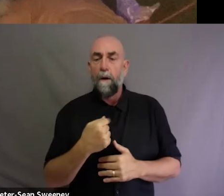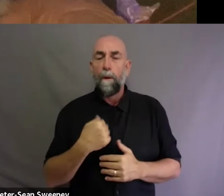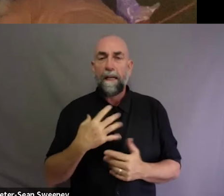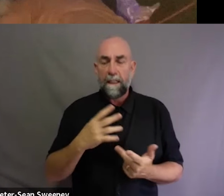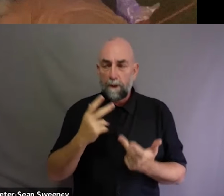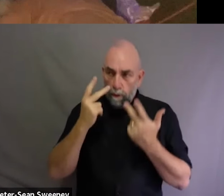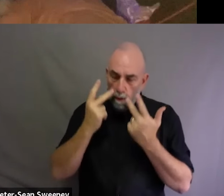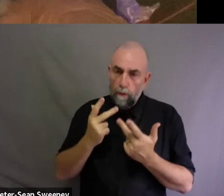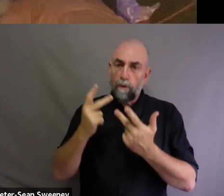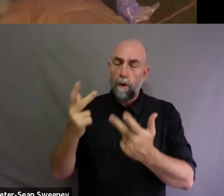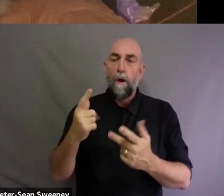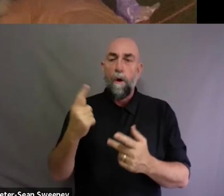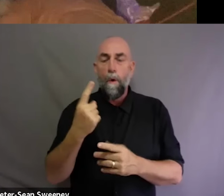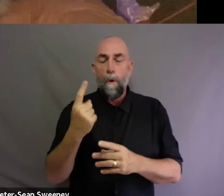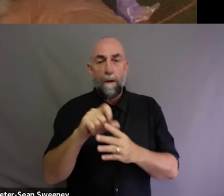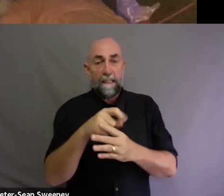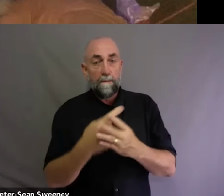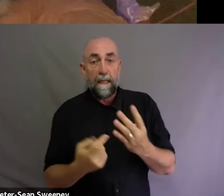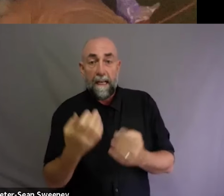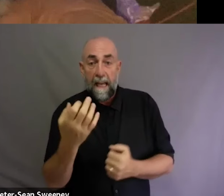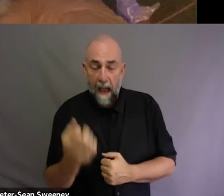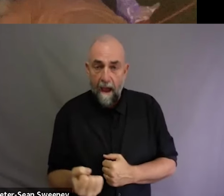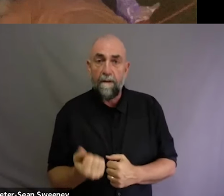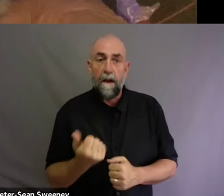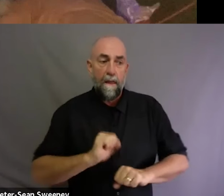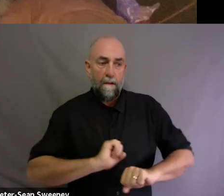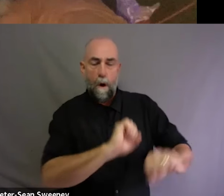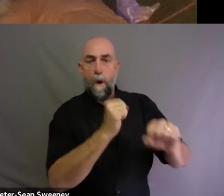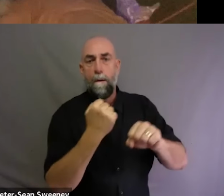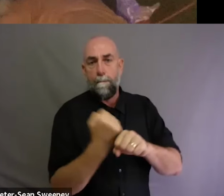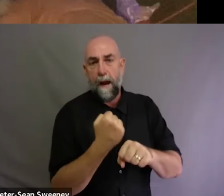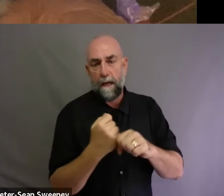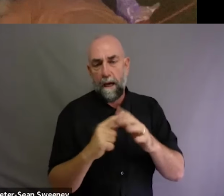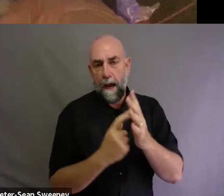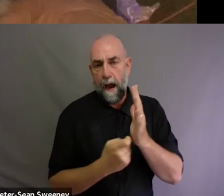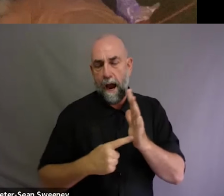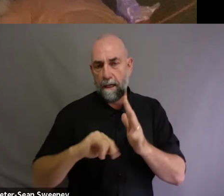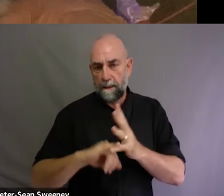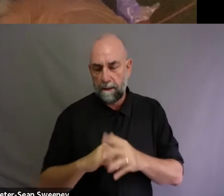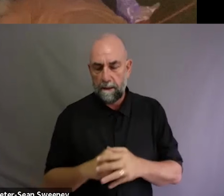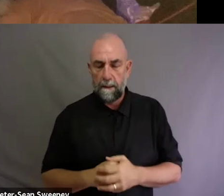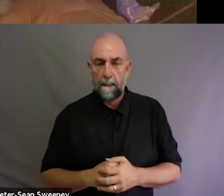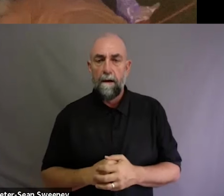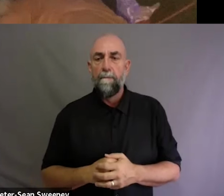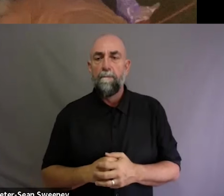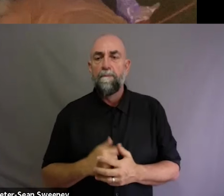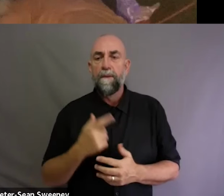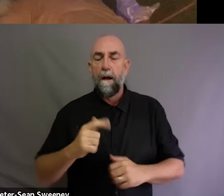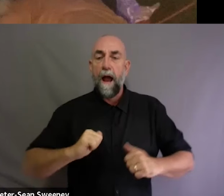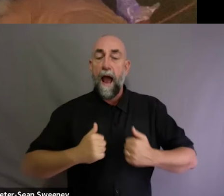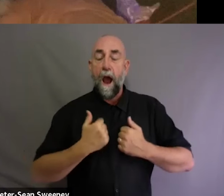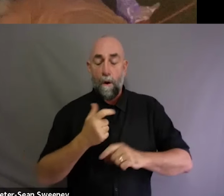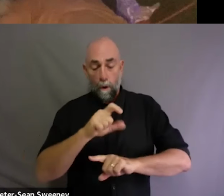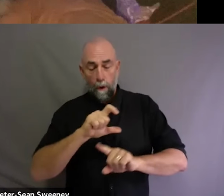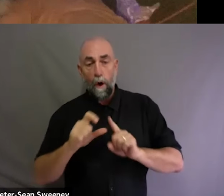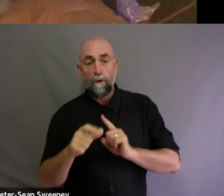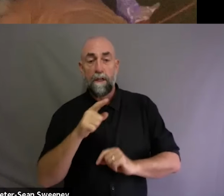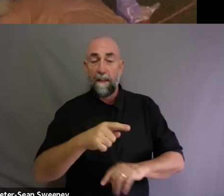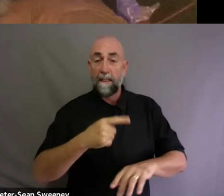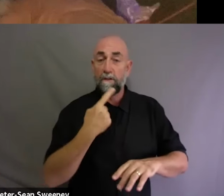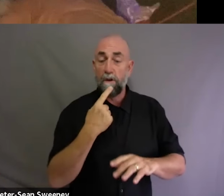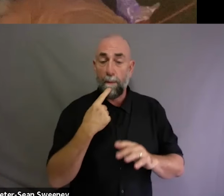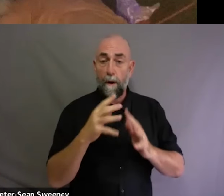can make as individuals. So instead of oppressive representations of disability upheld in our culture, the works are an alternative to